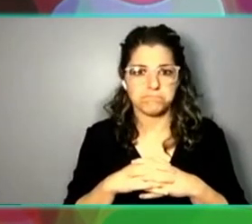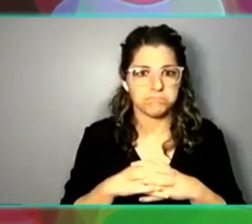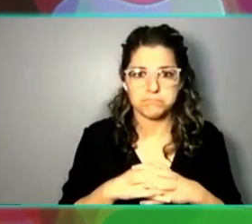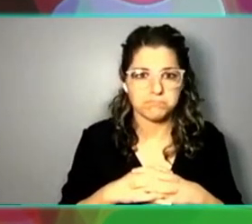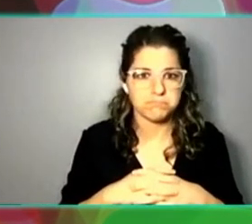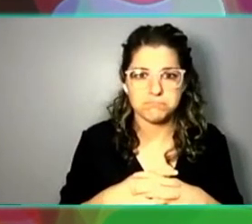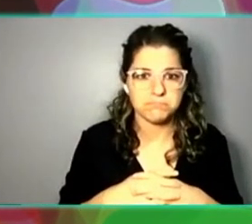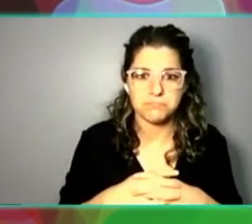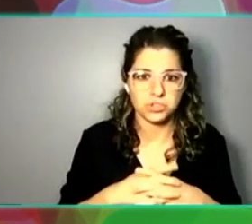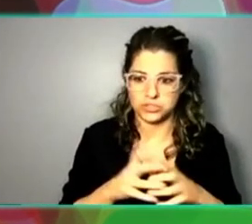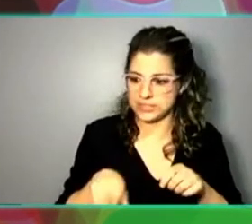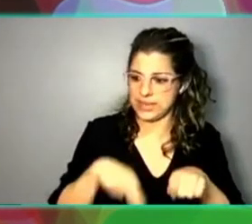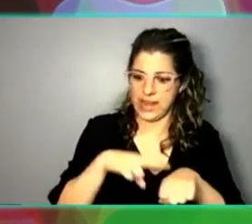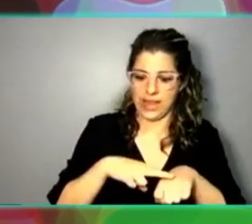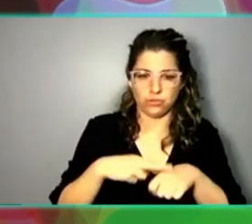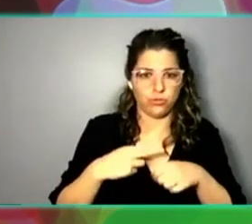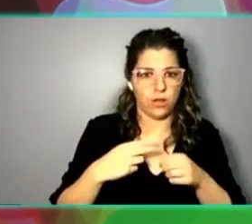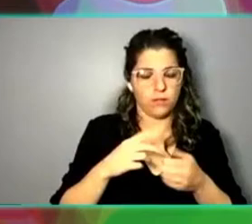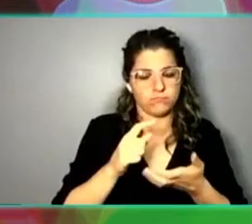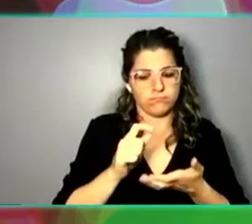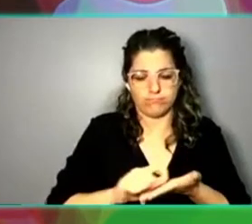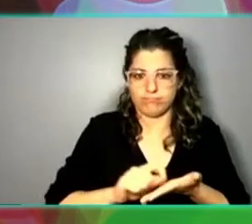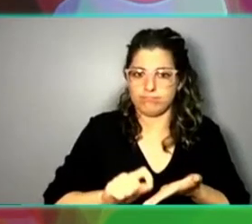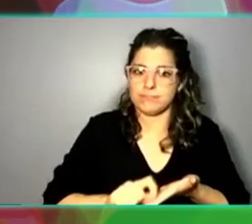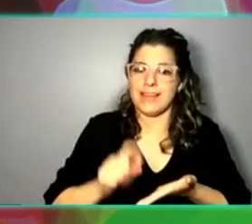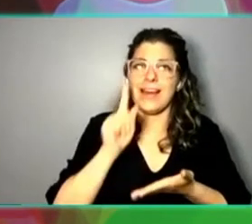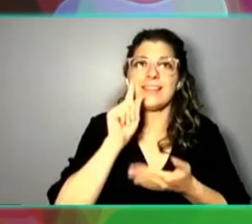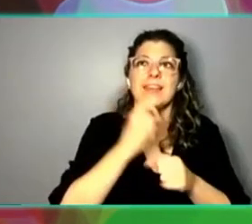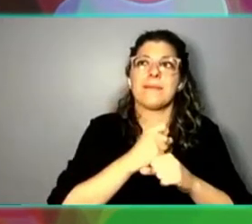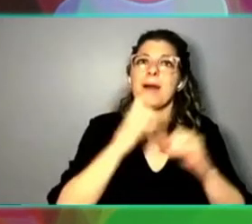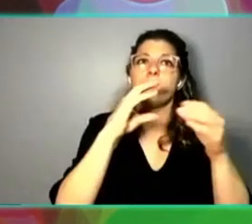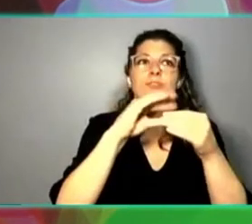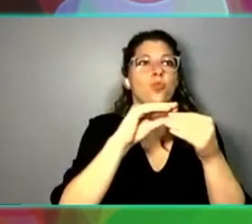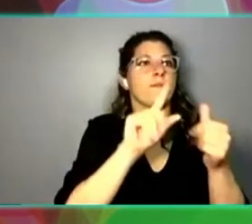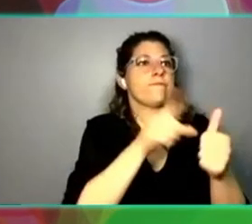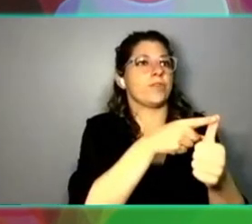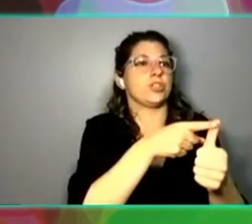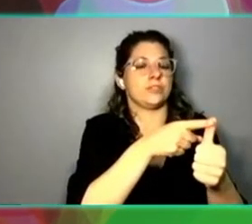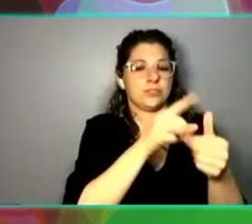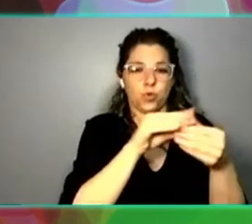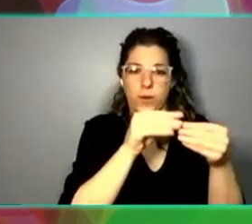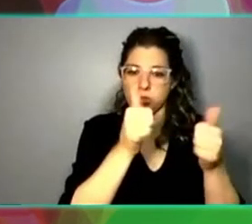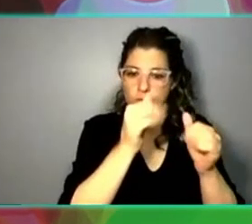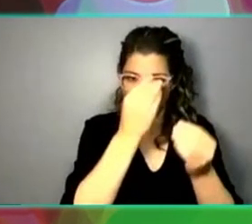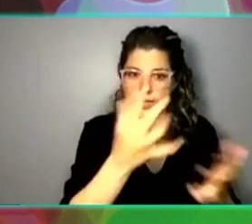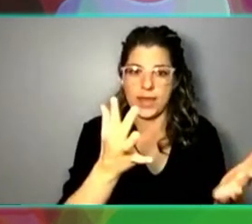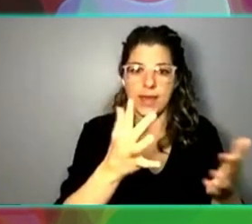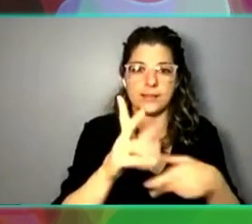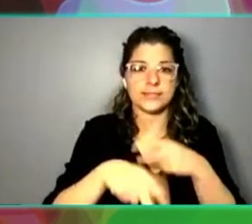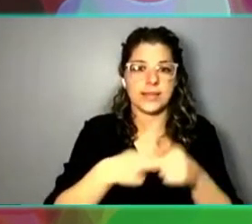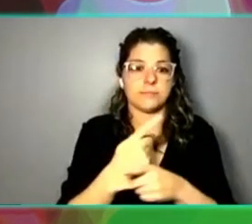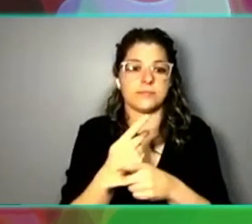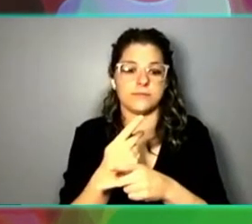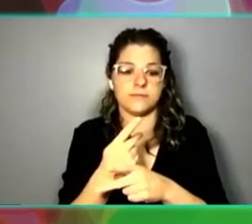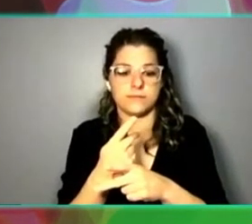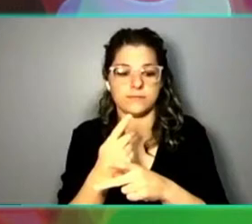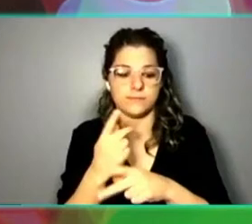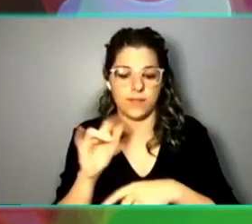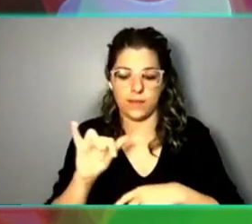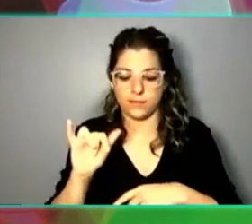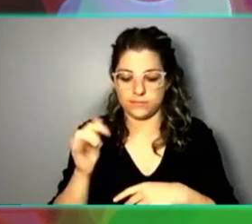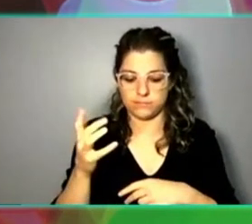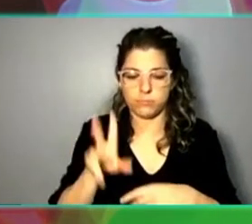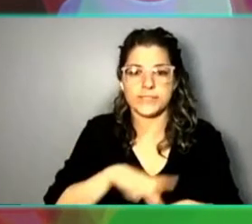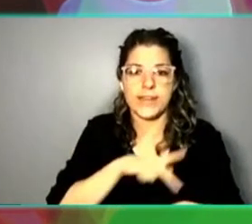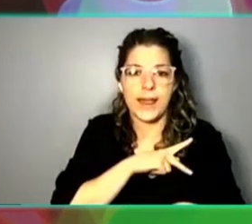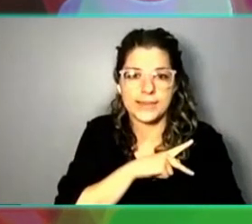It just comes natural. I think about the type of story first, like the story I'm trying to tell and the types of like personalities